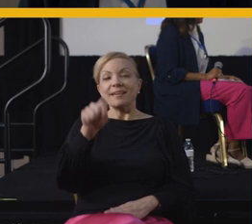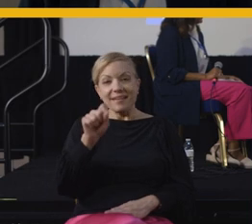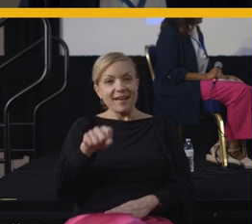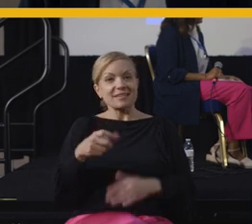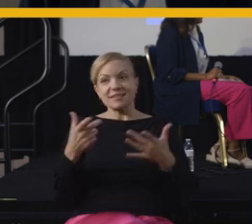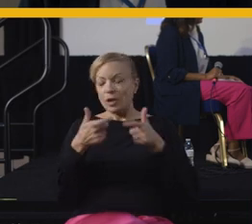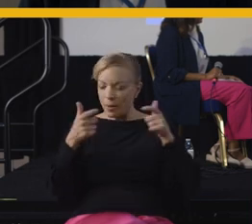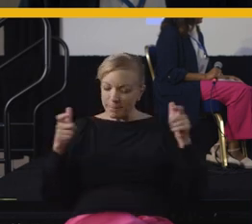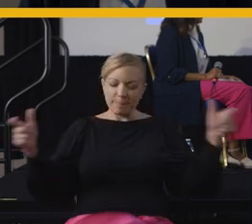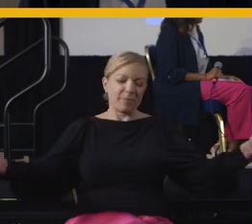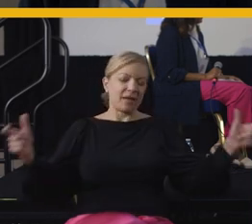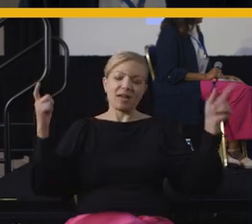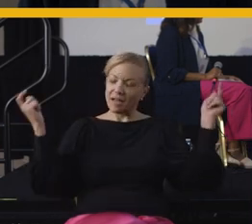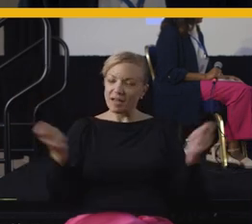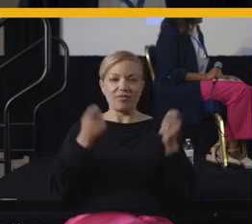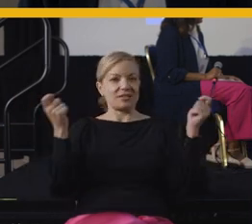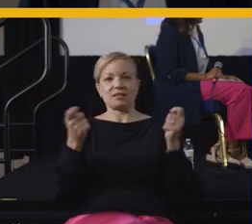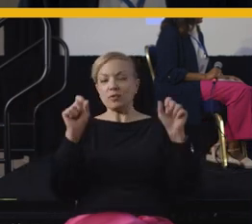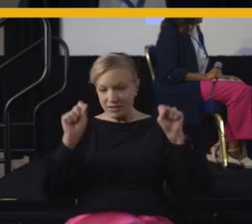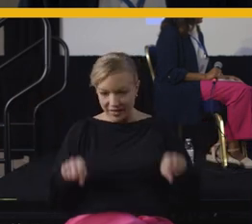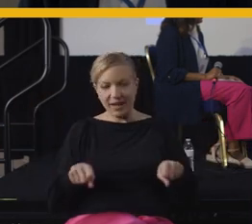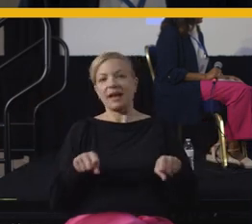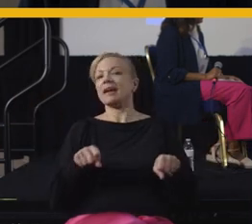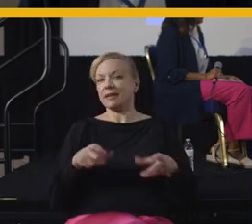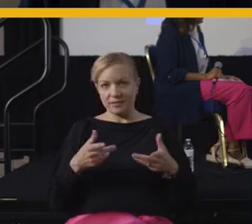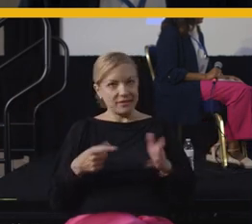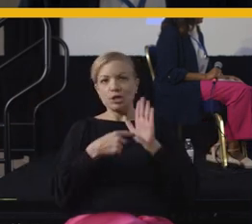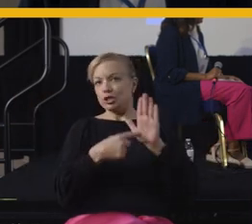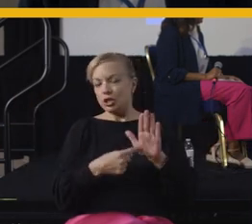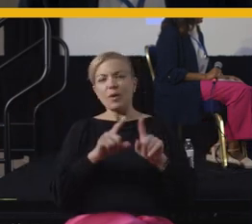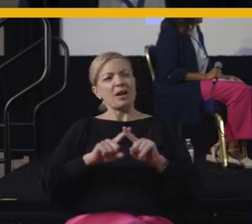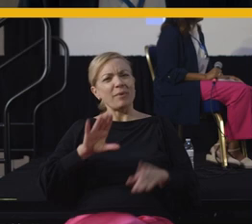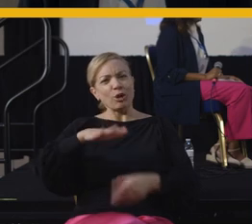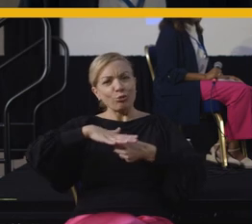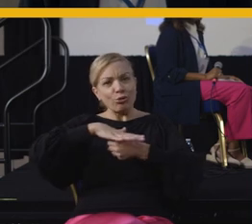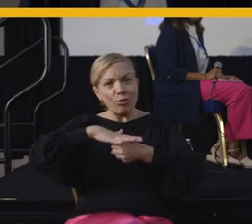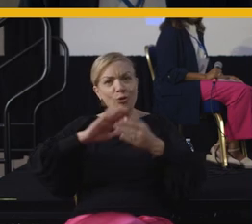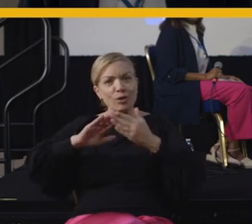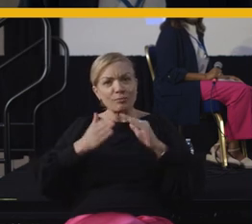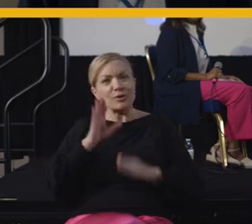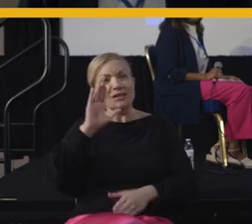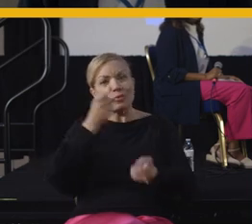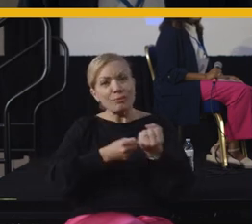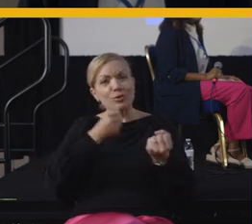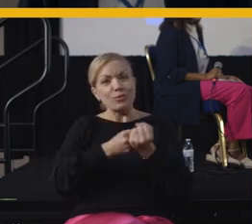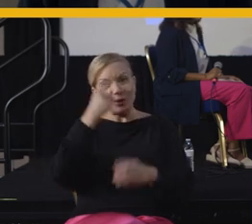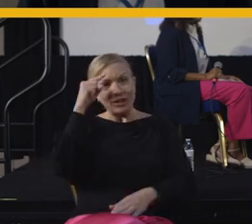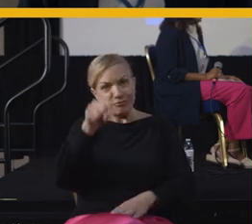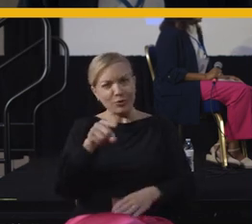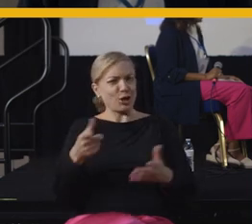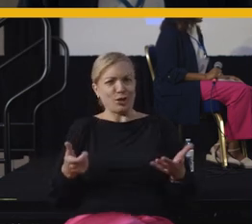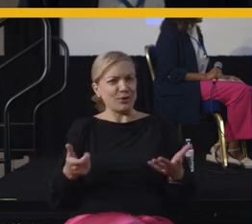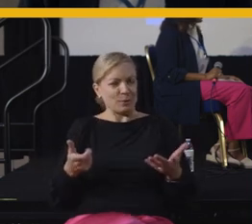are big national festivals that also can do that for you, but the place in your backyard is going to be rooting for you most. We had